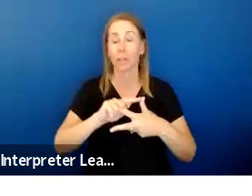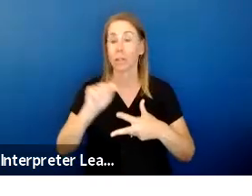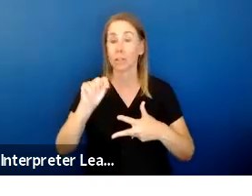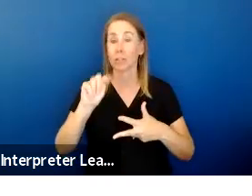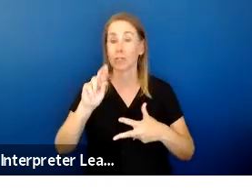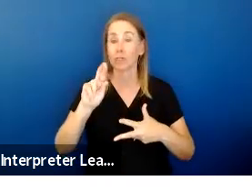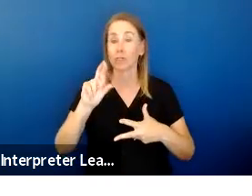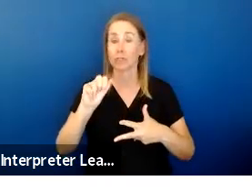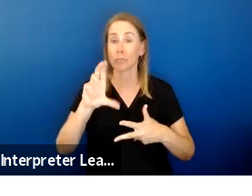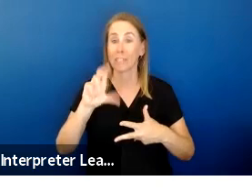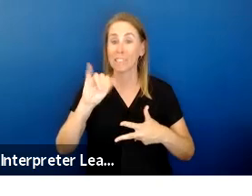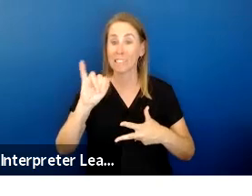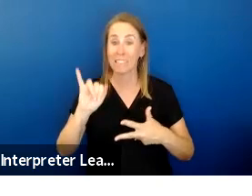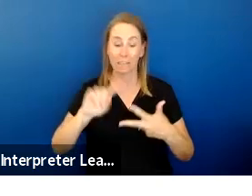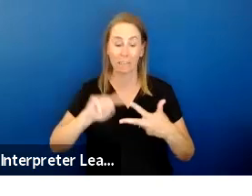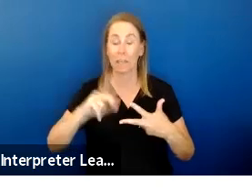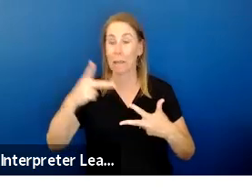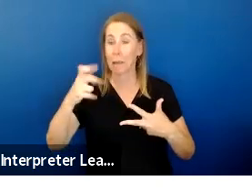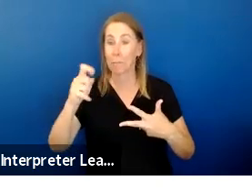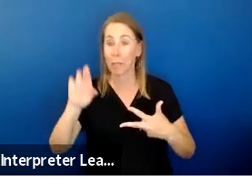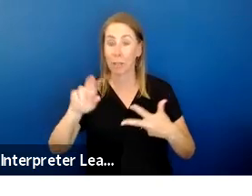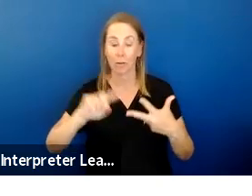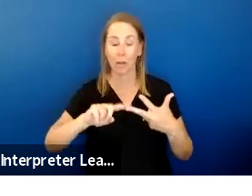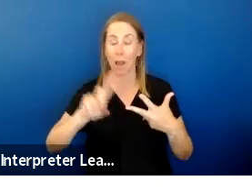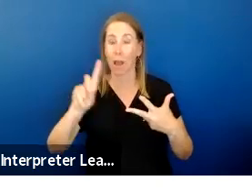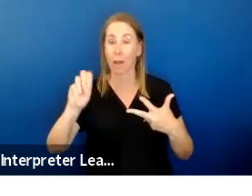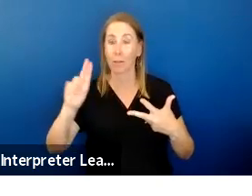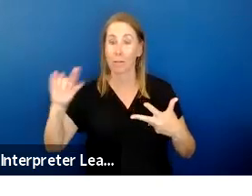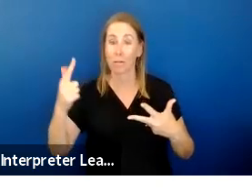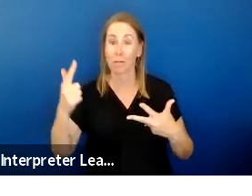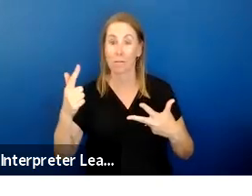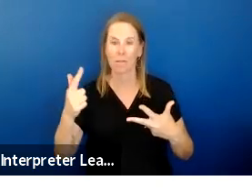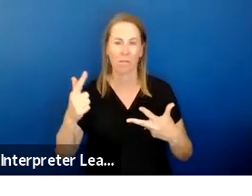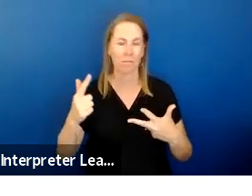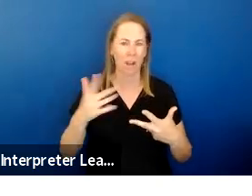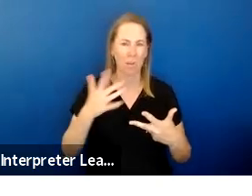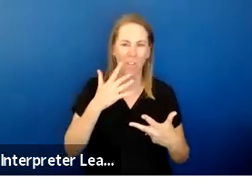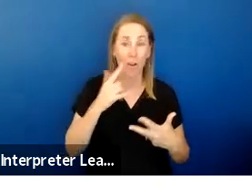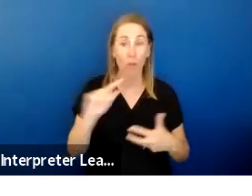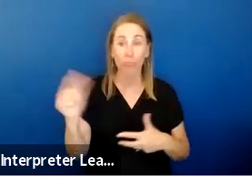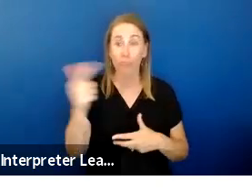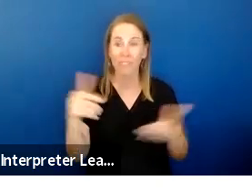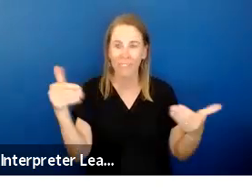Doug, and I will go ahead and let them introduce themselves. Tracy.